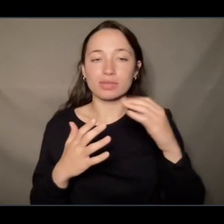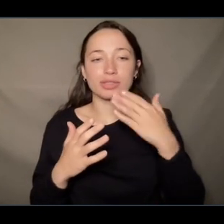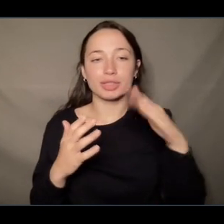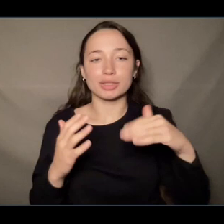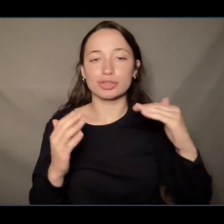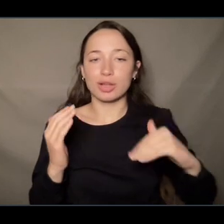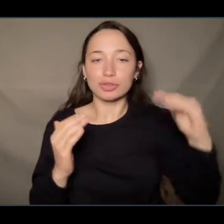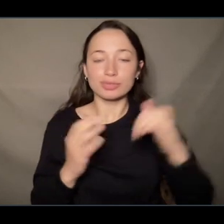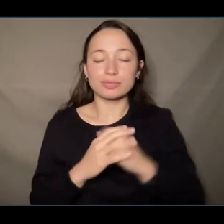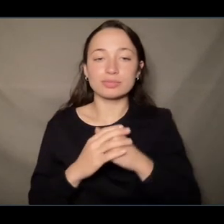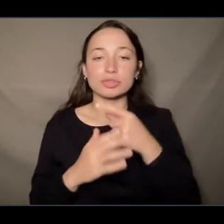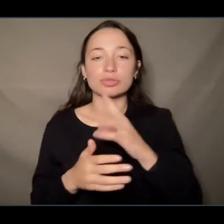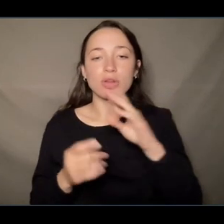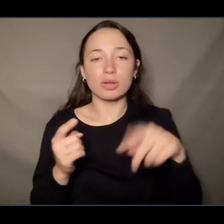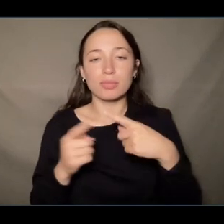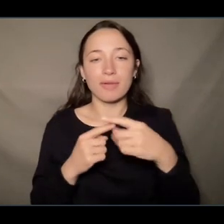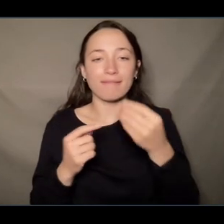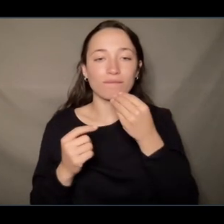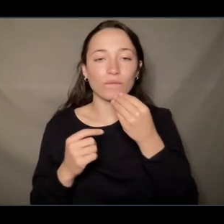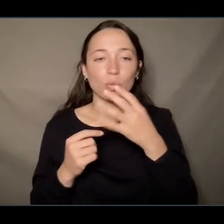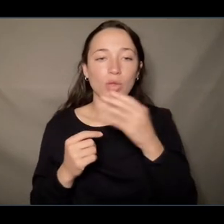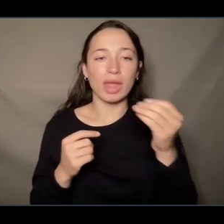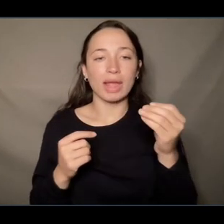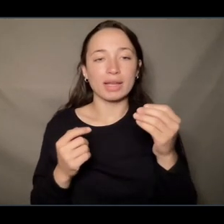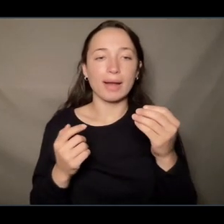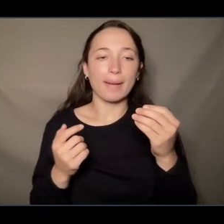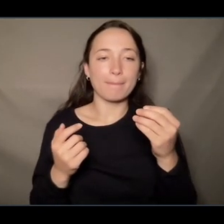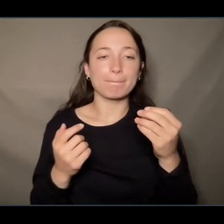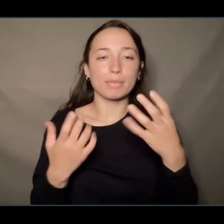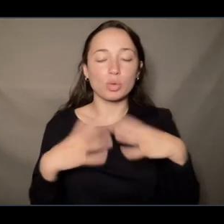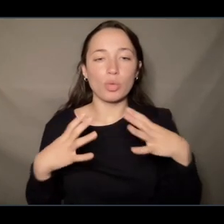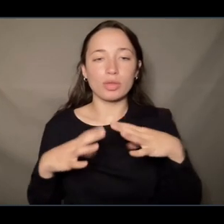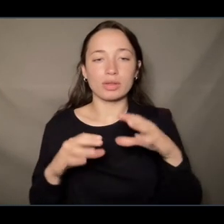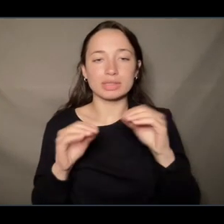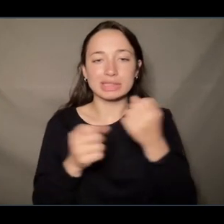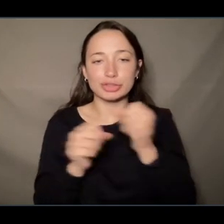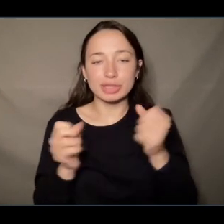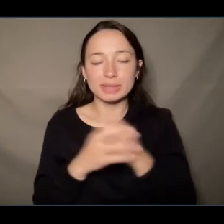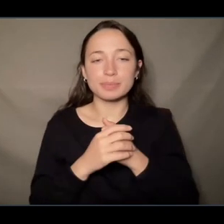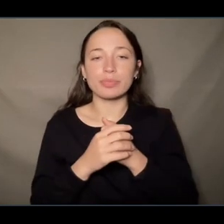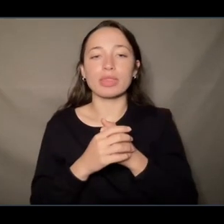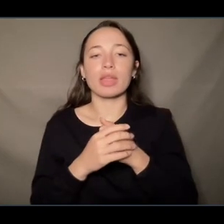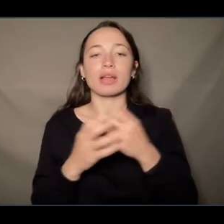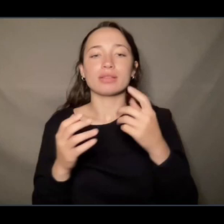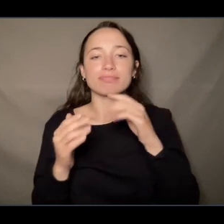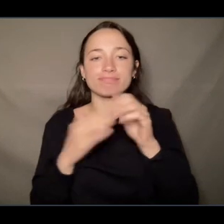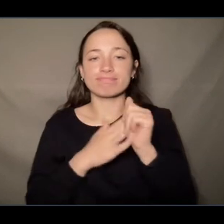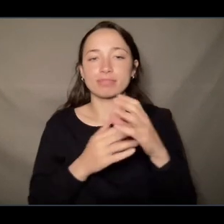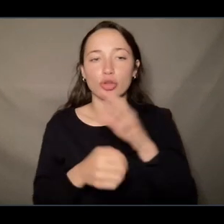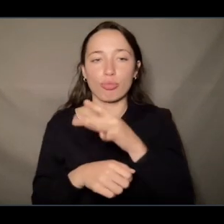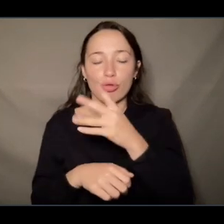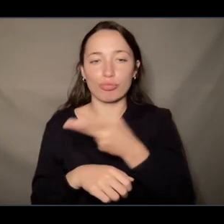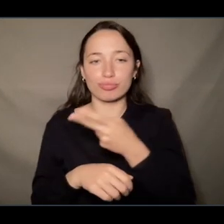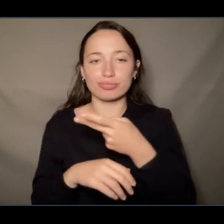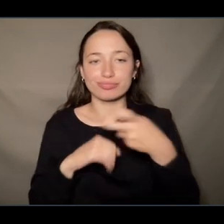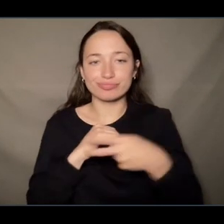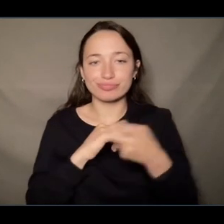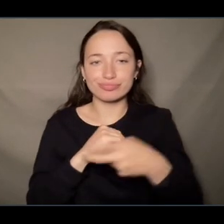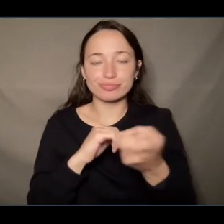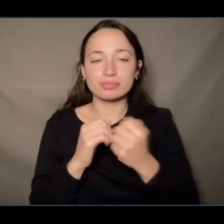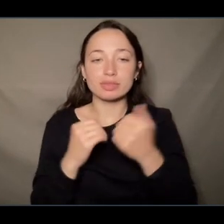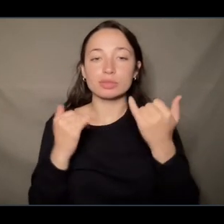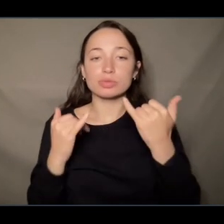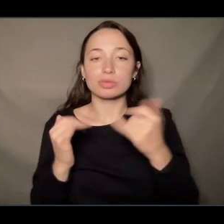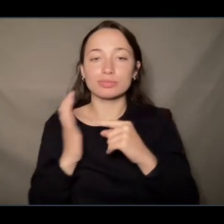A Memoir of a Delinquent Childhood, she talks about food and clothing insecurity, which led her and her mother to start